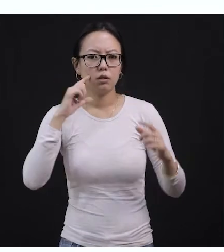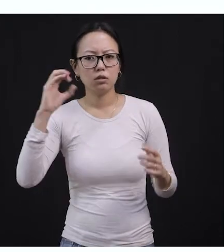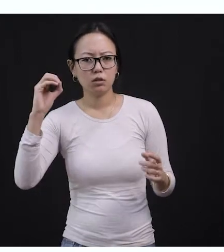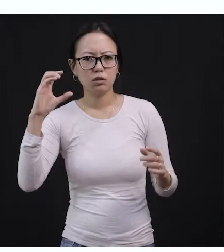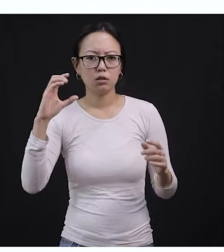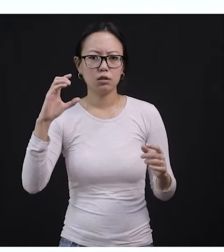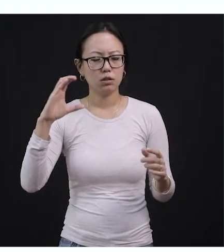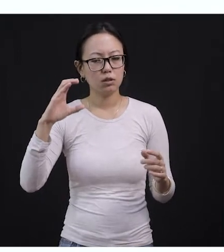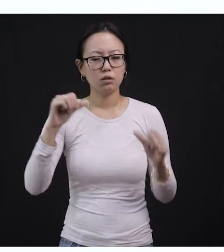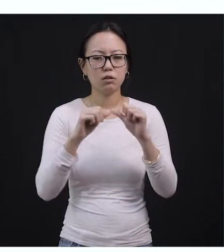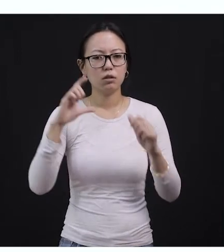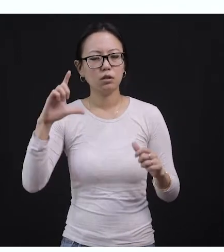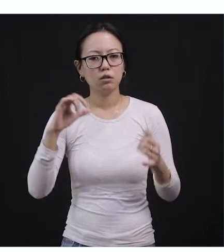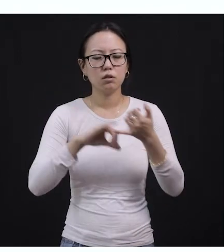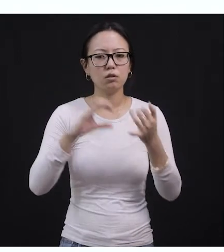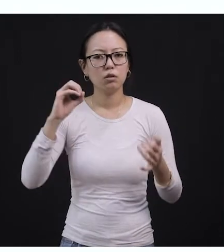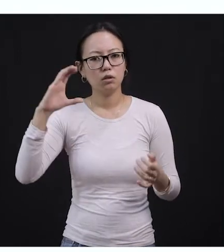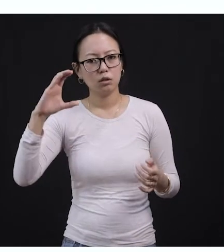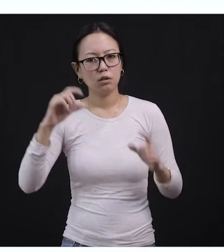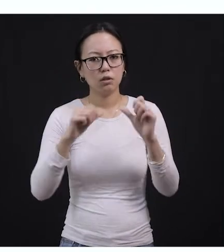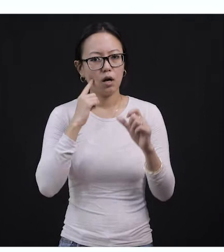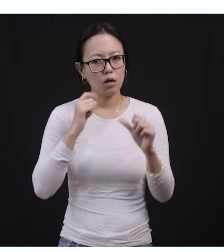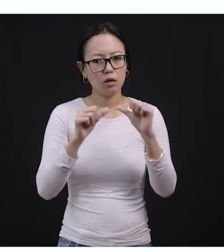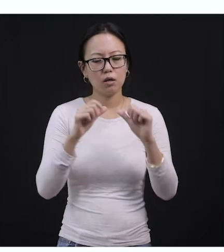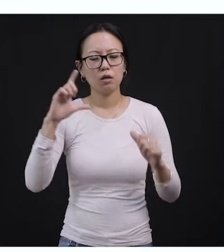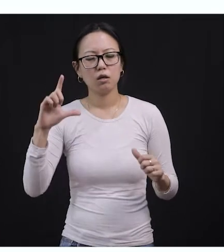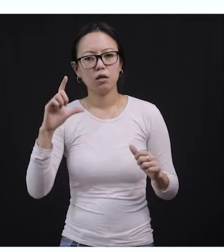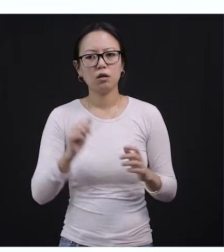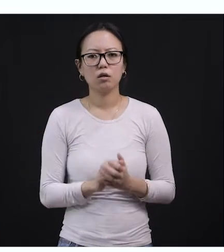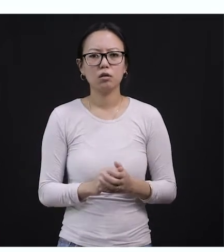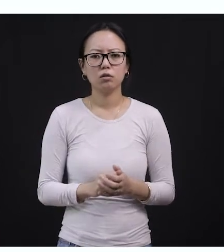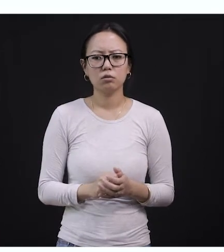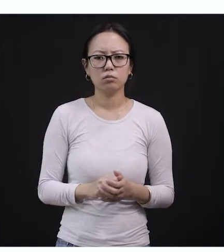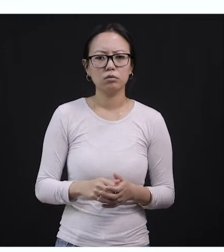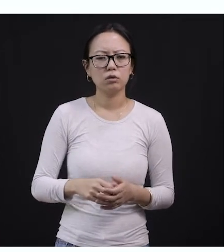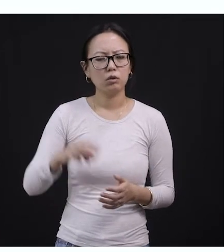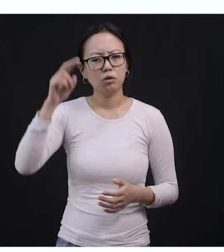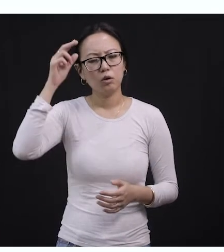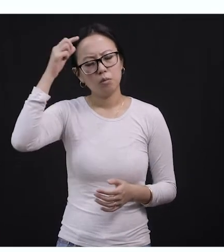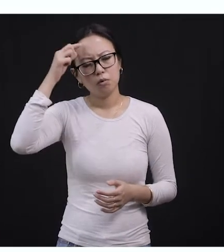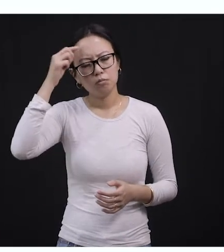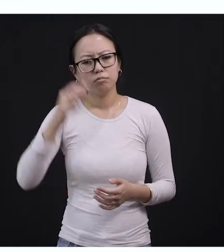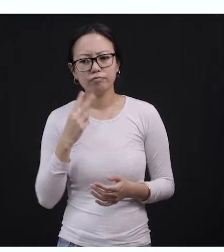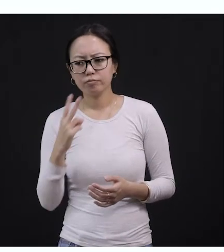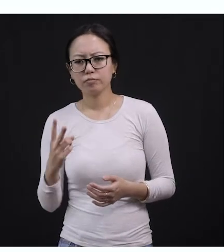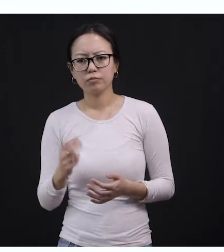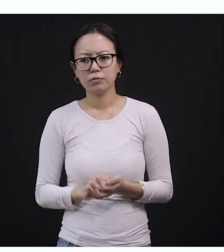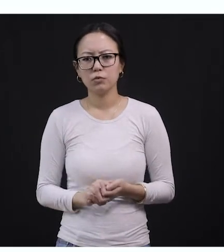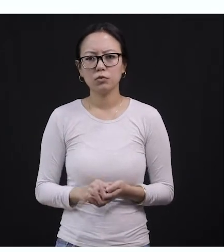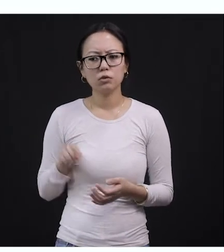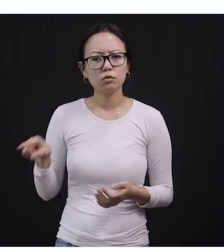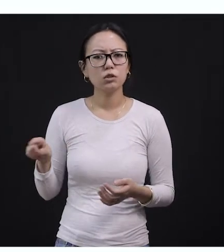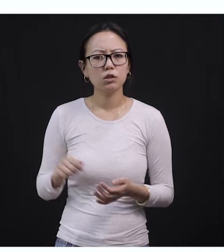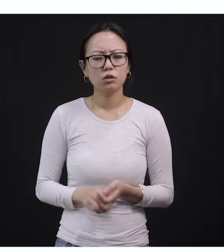economic matters. He wrote about how Harsha was as a king, what he did in the society, also how